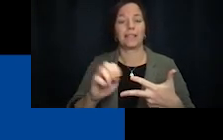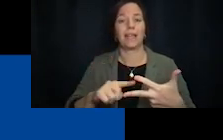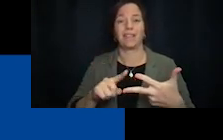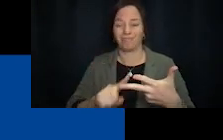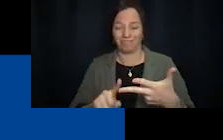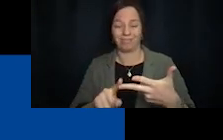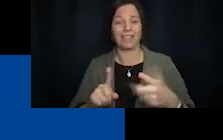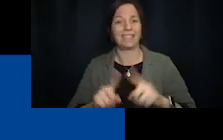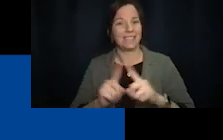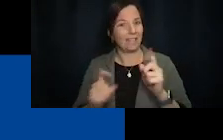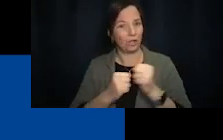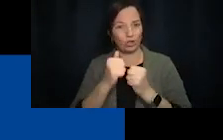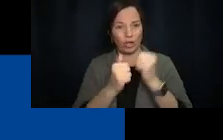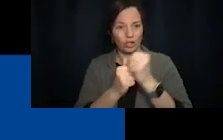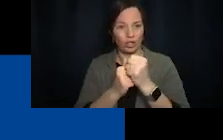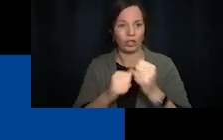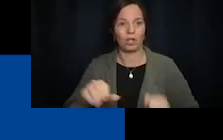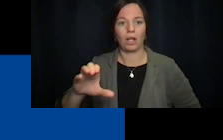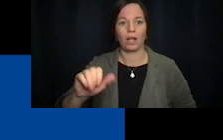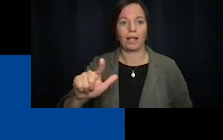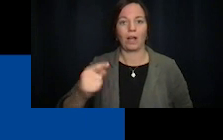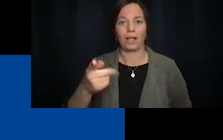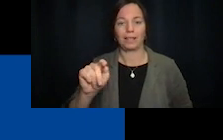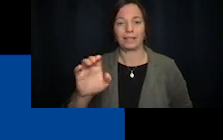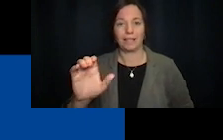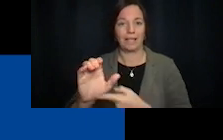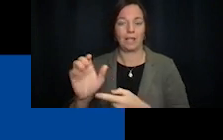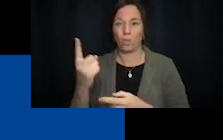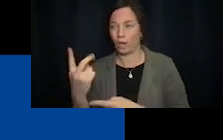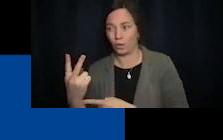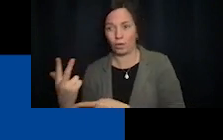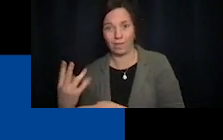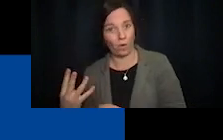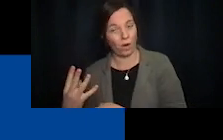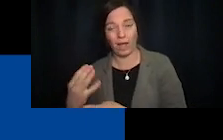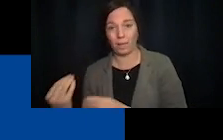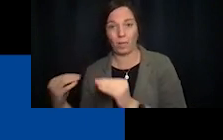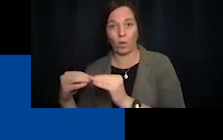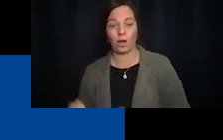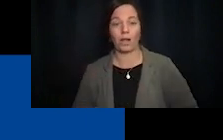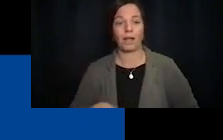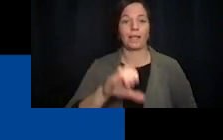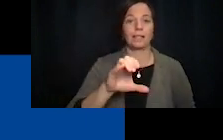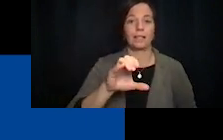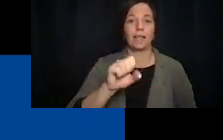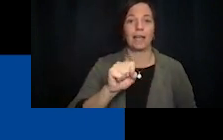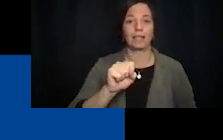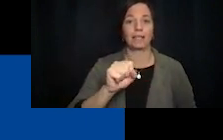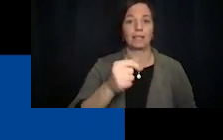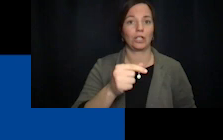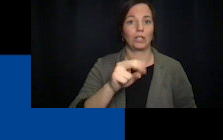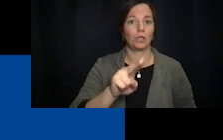structures. iGETSE is, you know, areas 1, 2, 3, 4, and so on. CSU GE Breath uses area A, B,